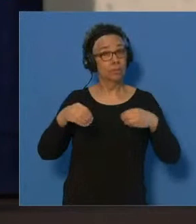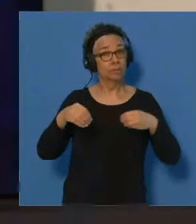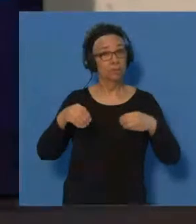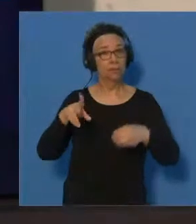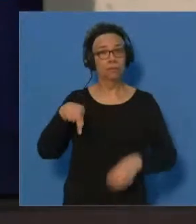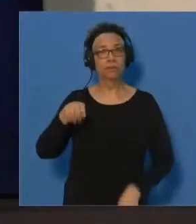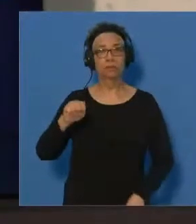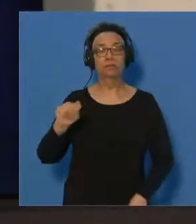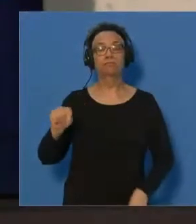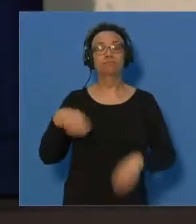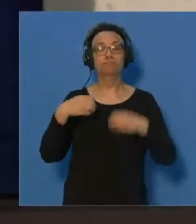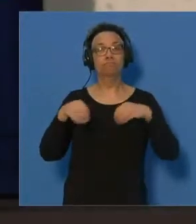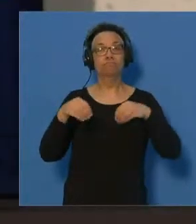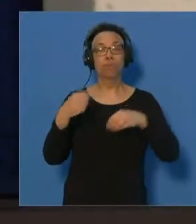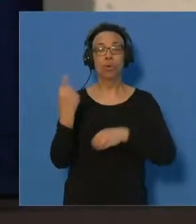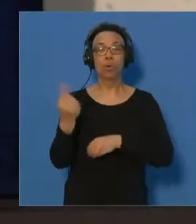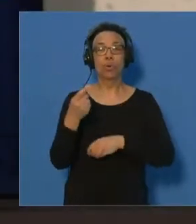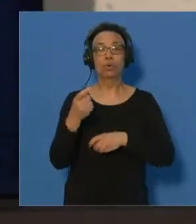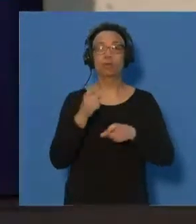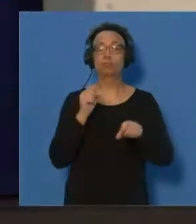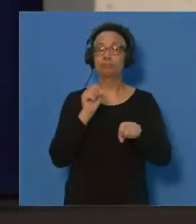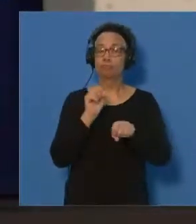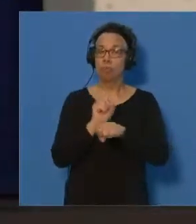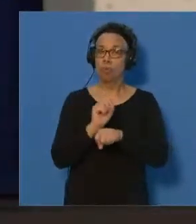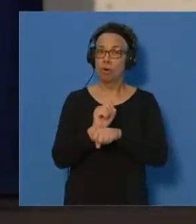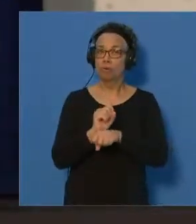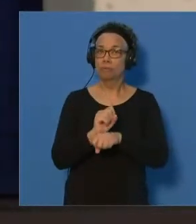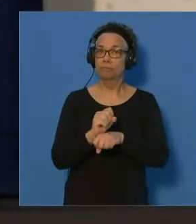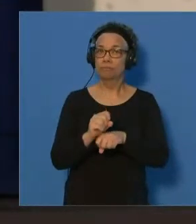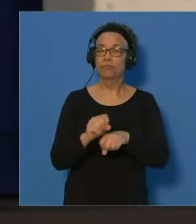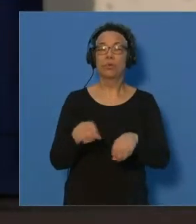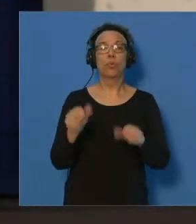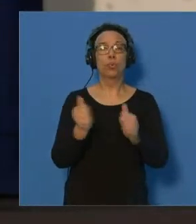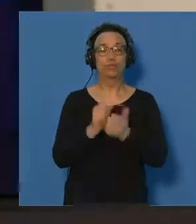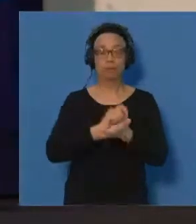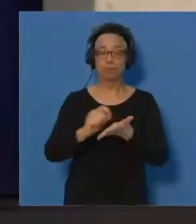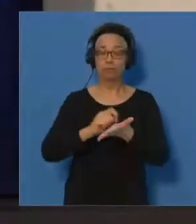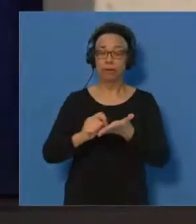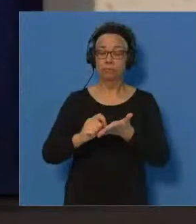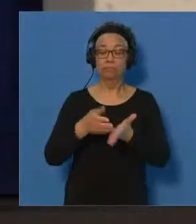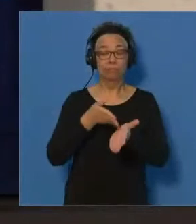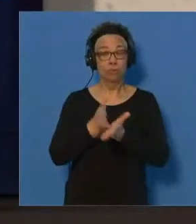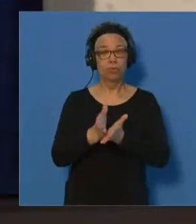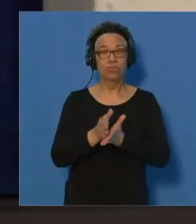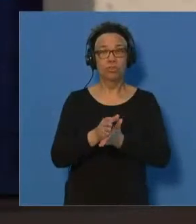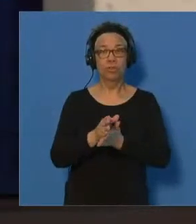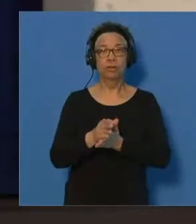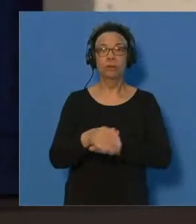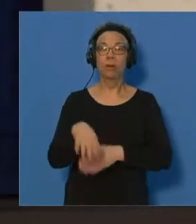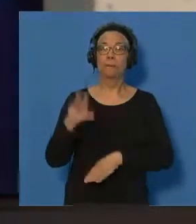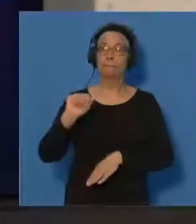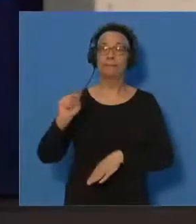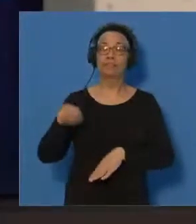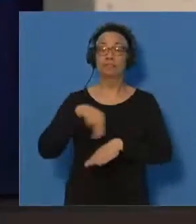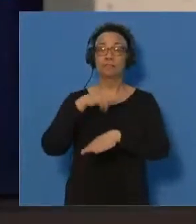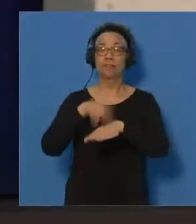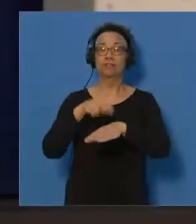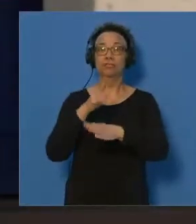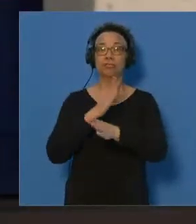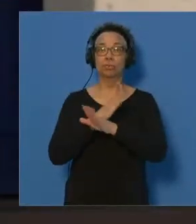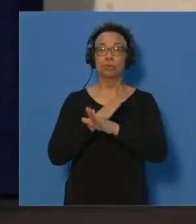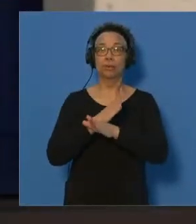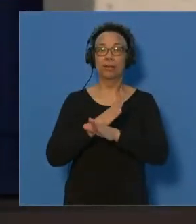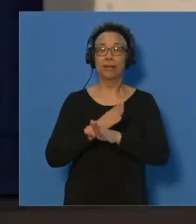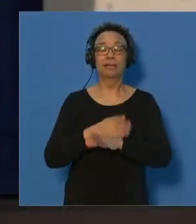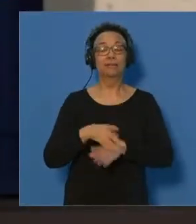Pet shops may only operate with the written permission of the Minister of National Security and shall meet the following